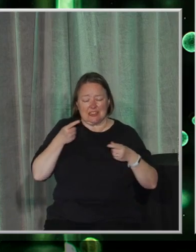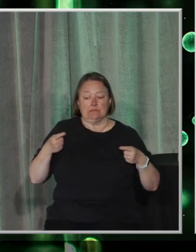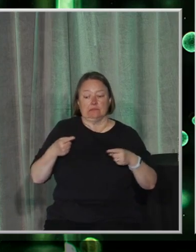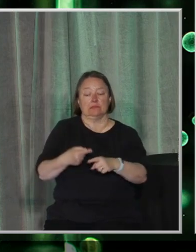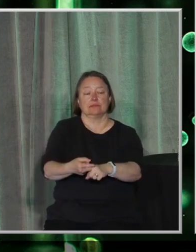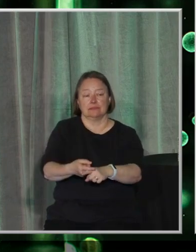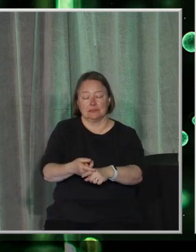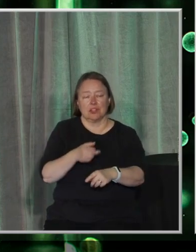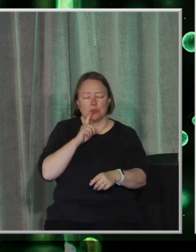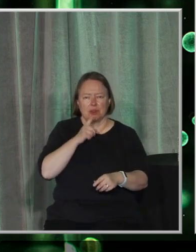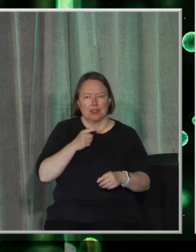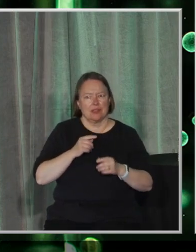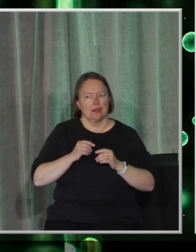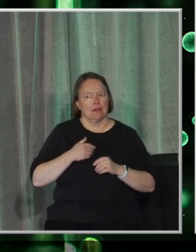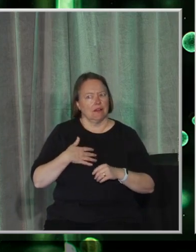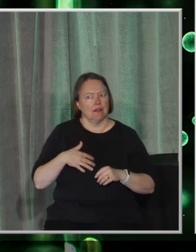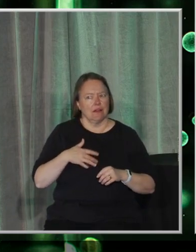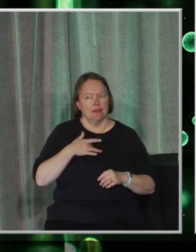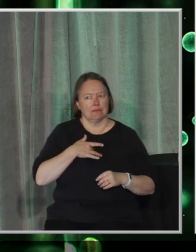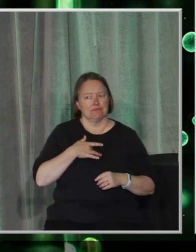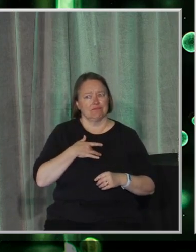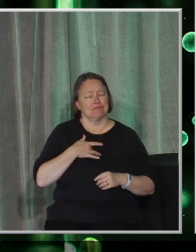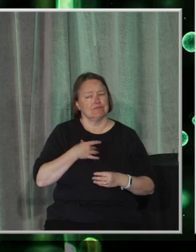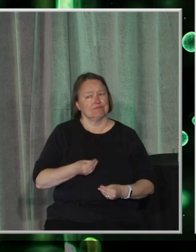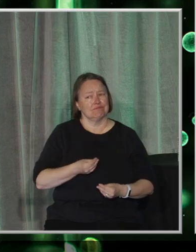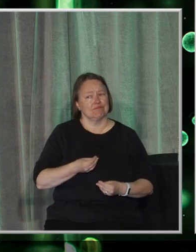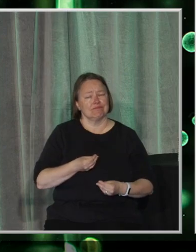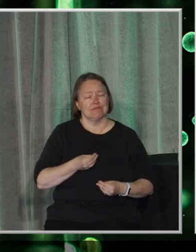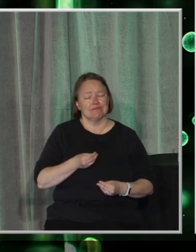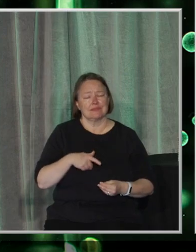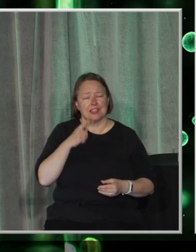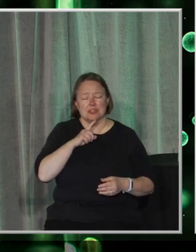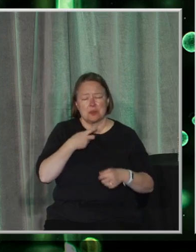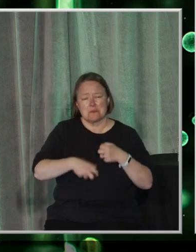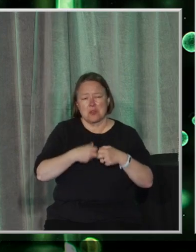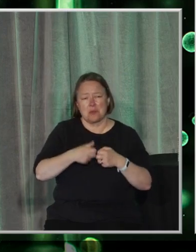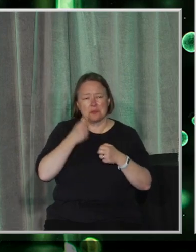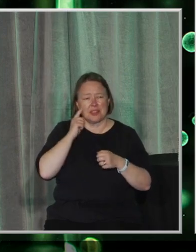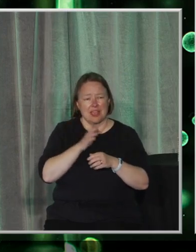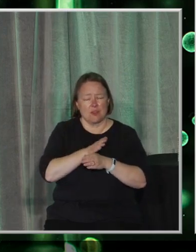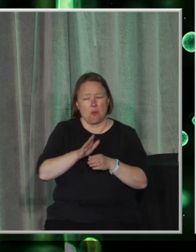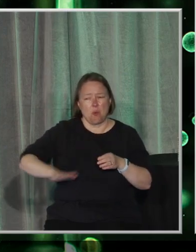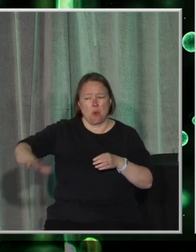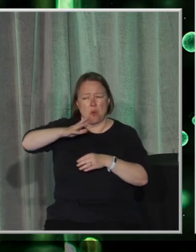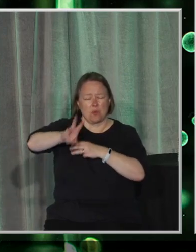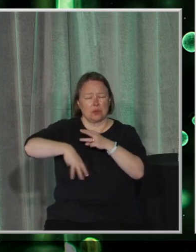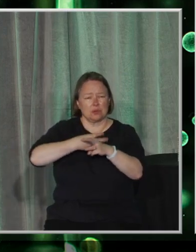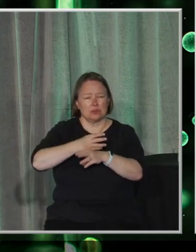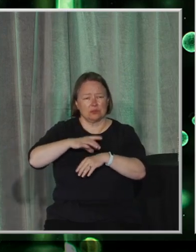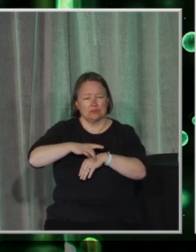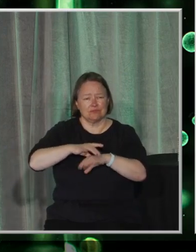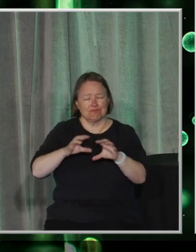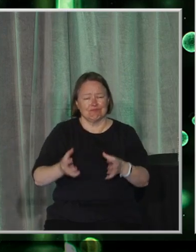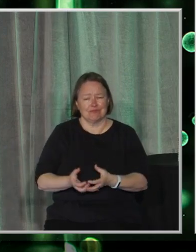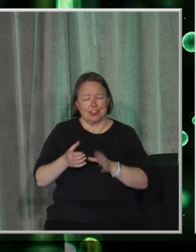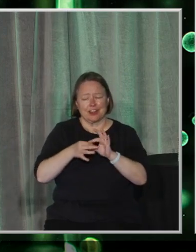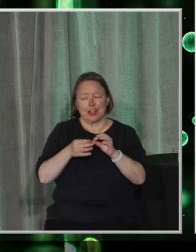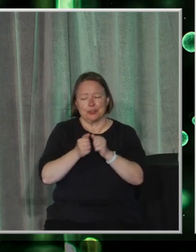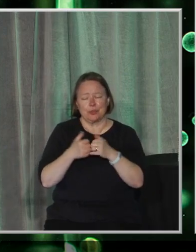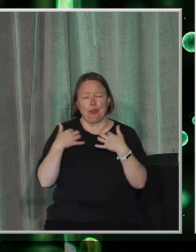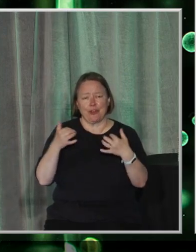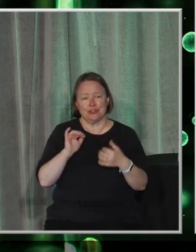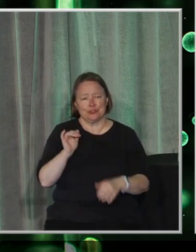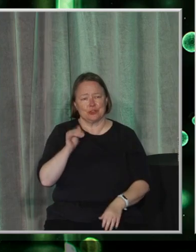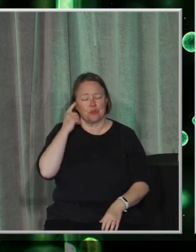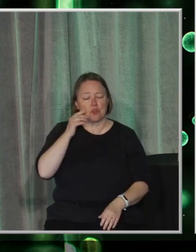really opened my heart. I think we can all relate to that. It's an issue that is a global one and that connects with an audience.